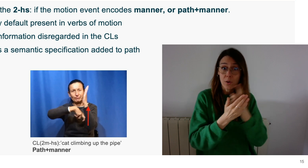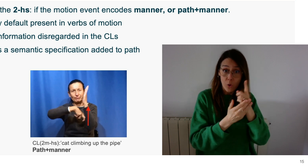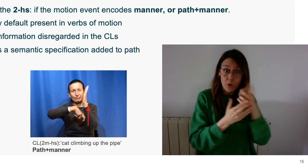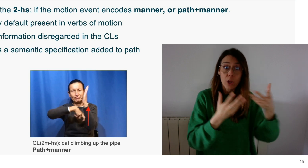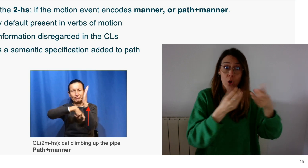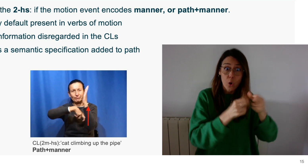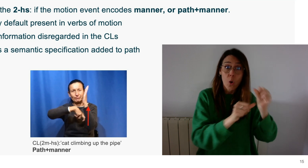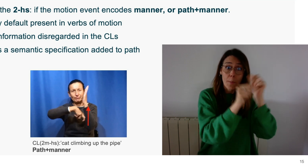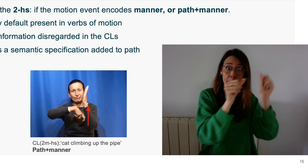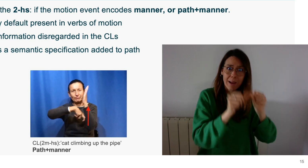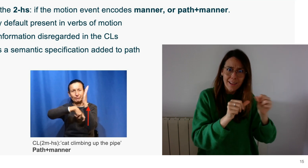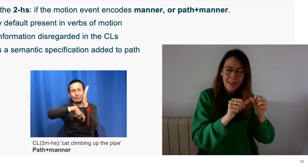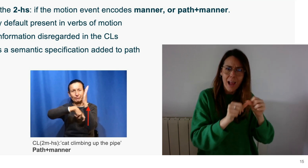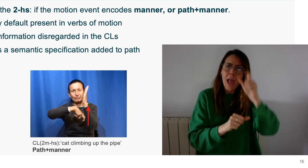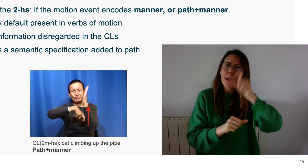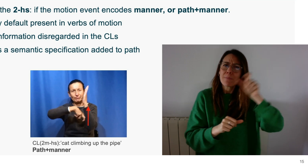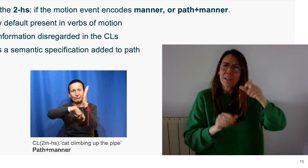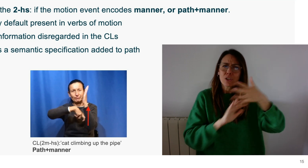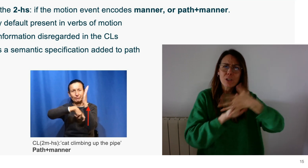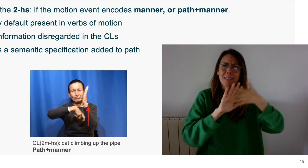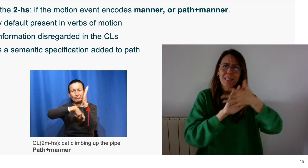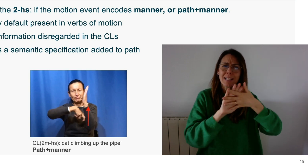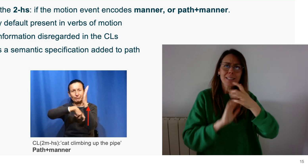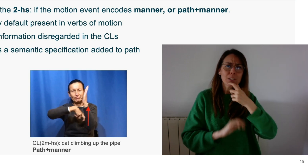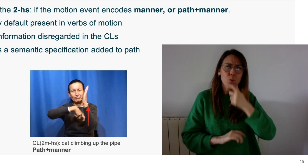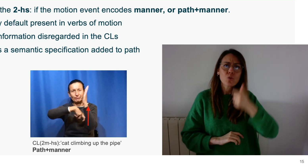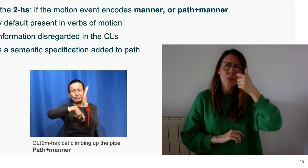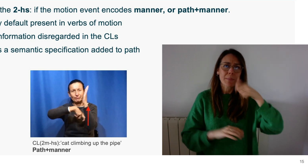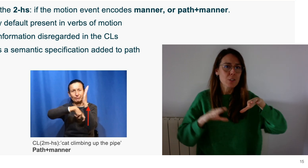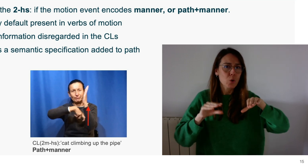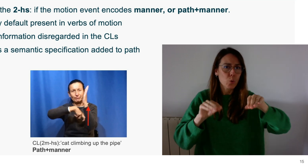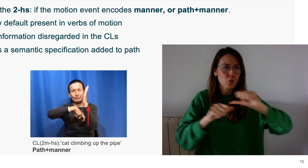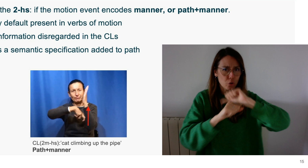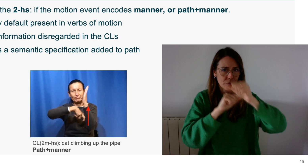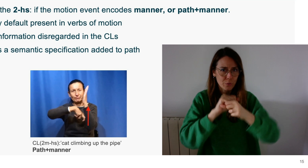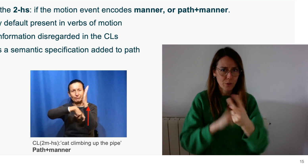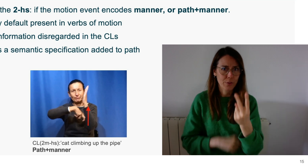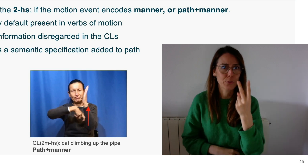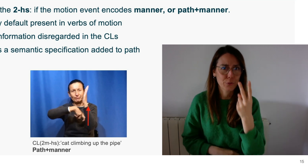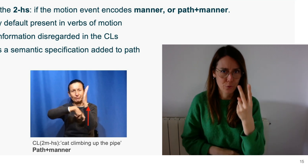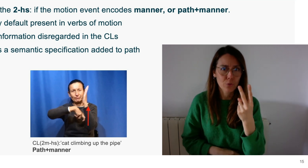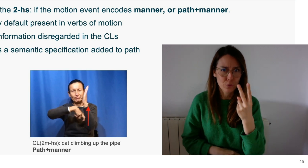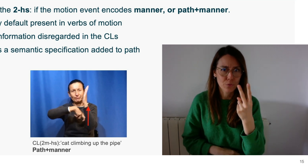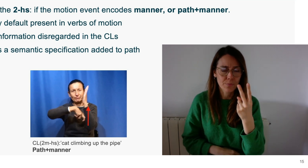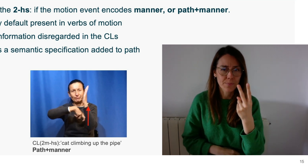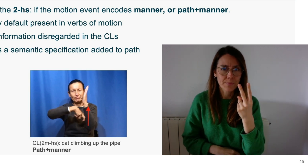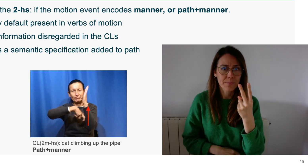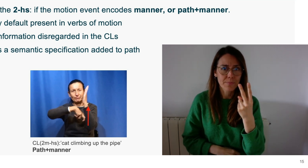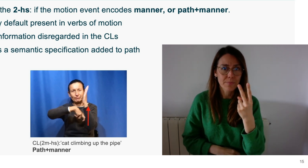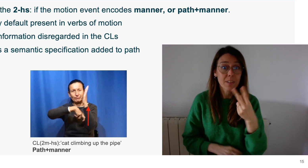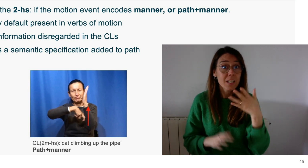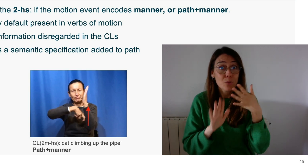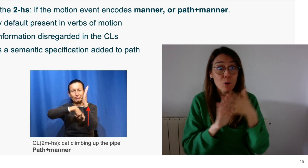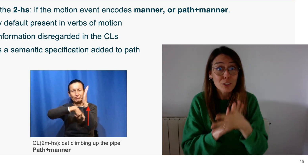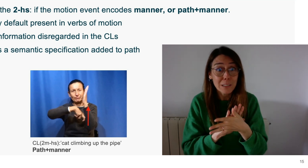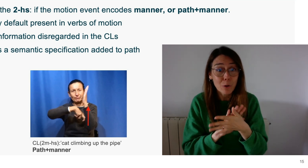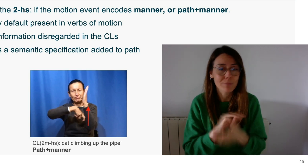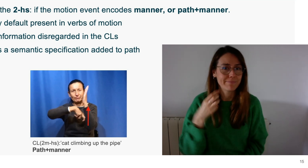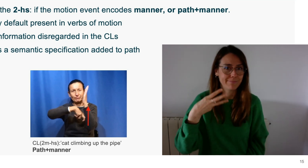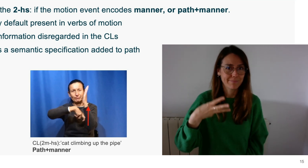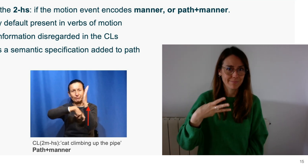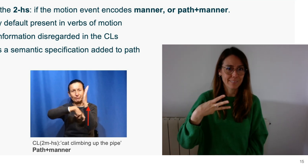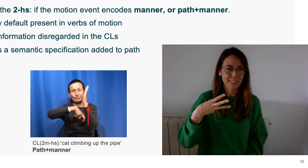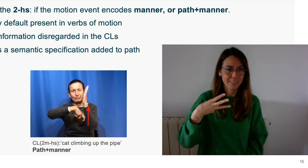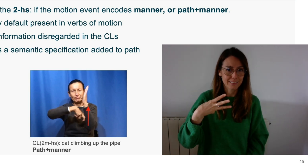event encodes manner alone or path and manner at the same time, then there is a strong preference for